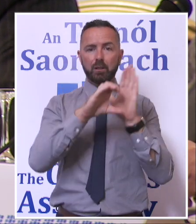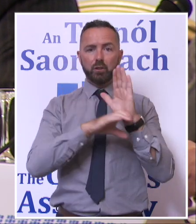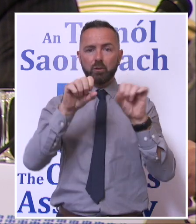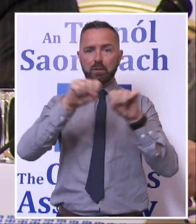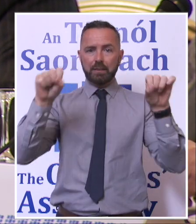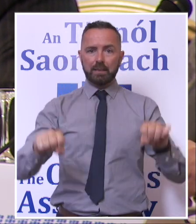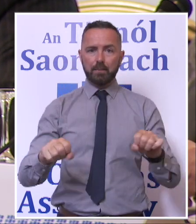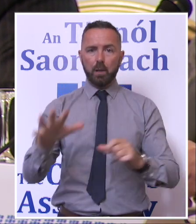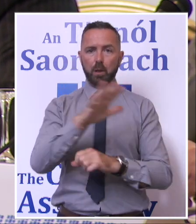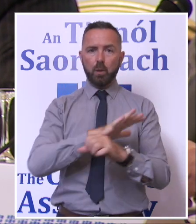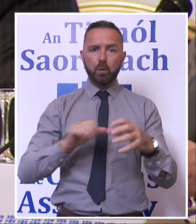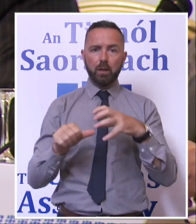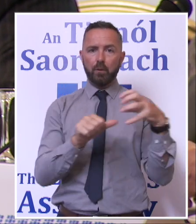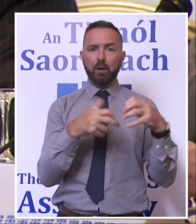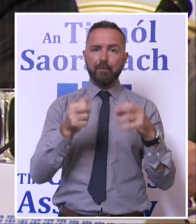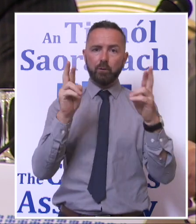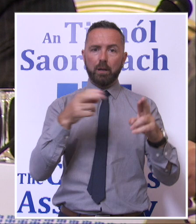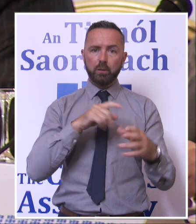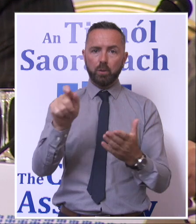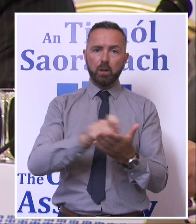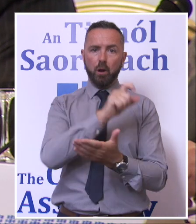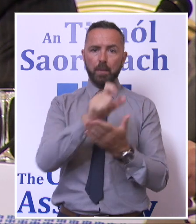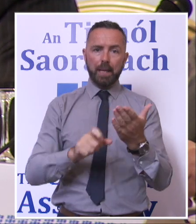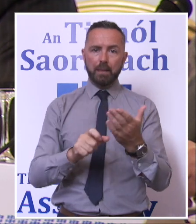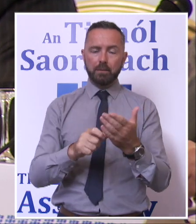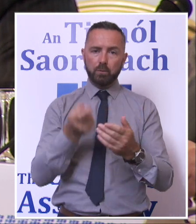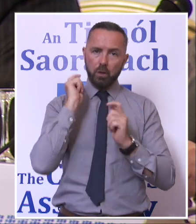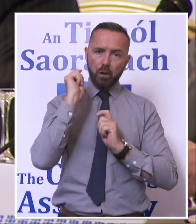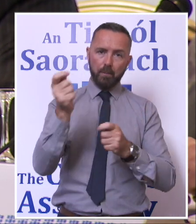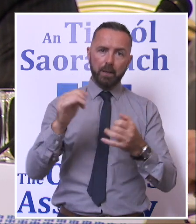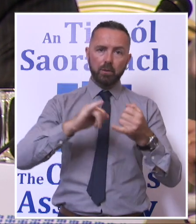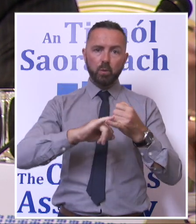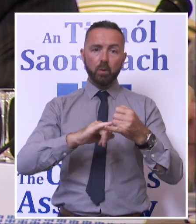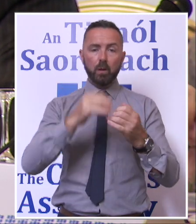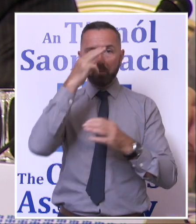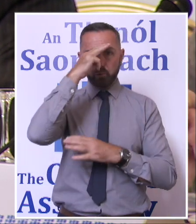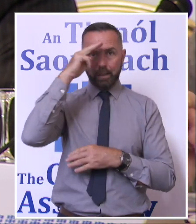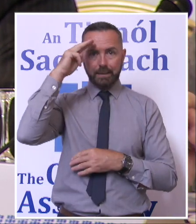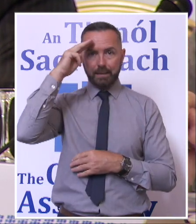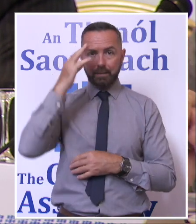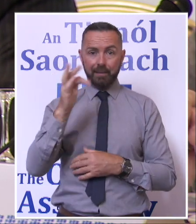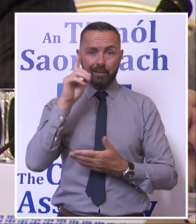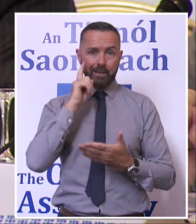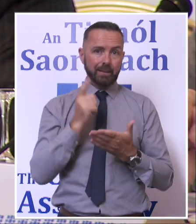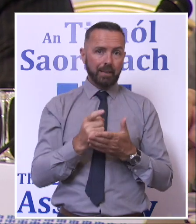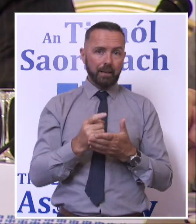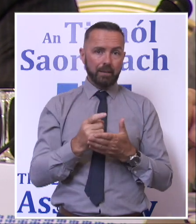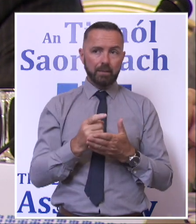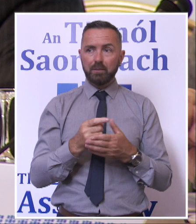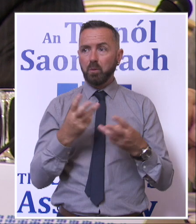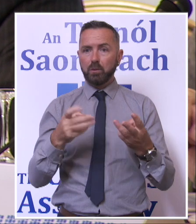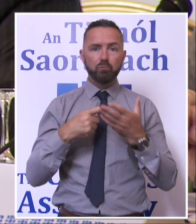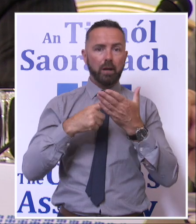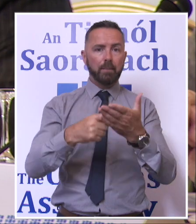right to nominate the president. If you decide that, to recommend some